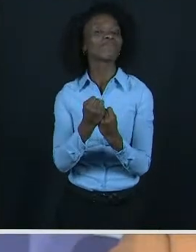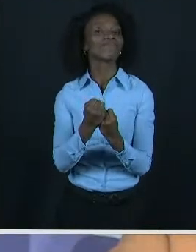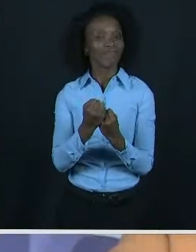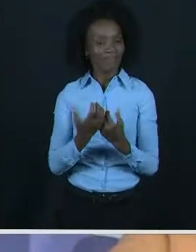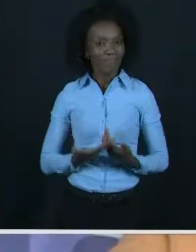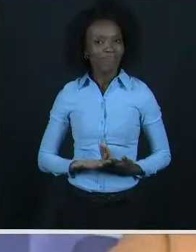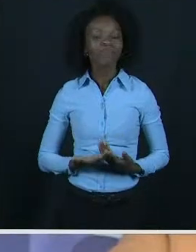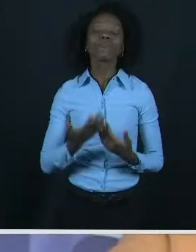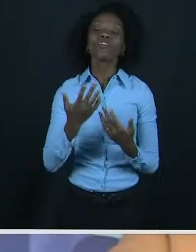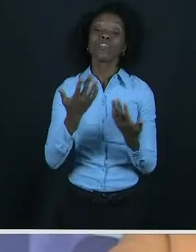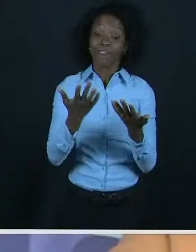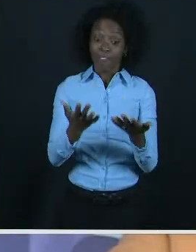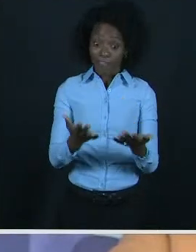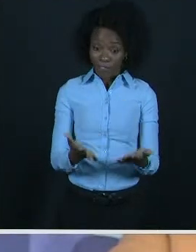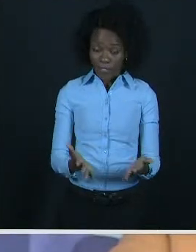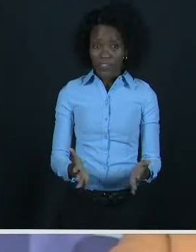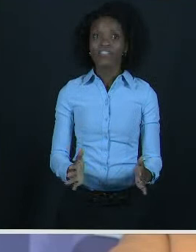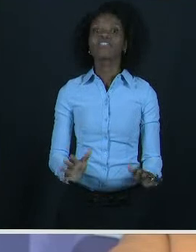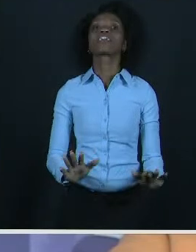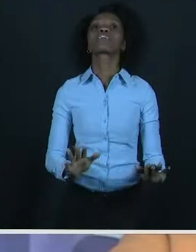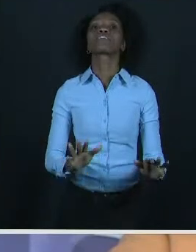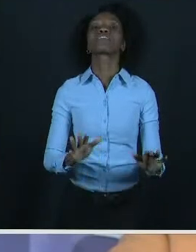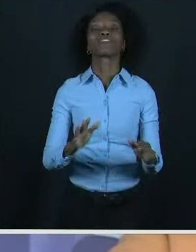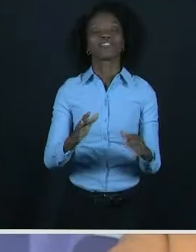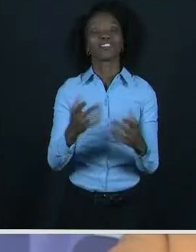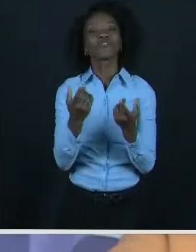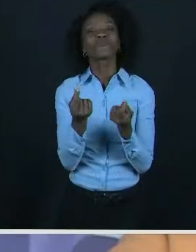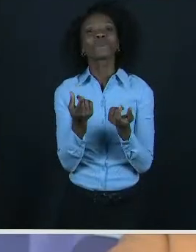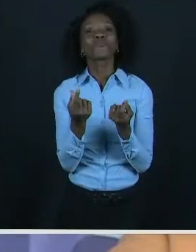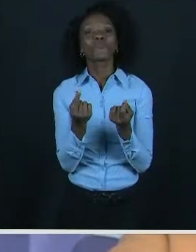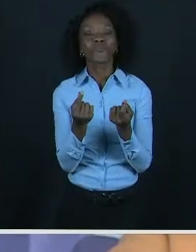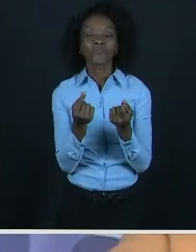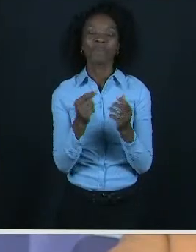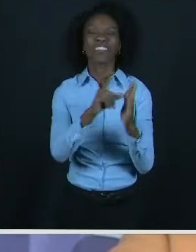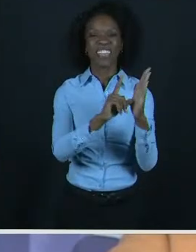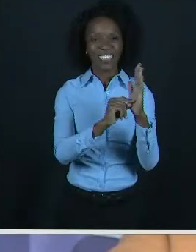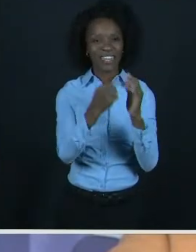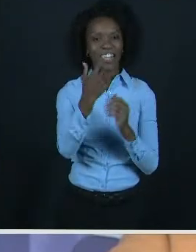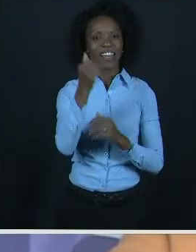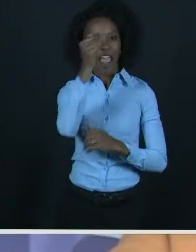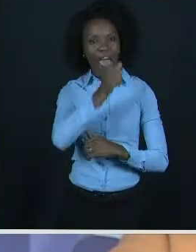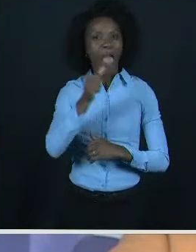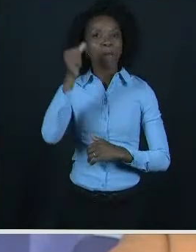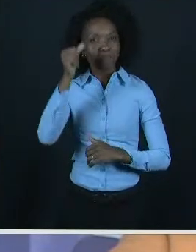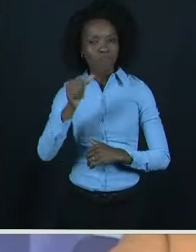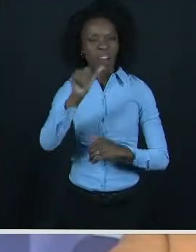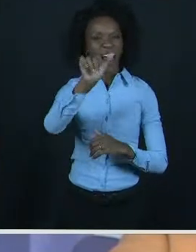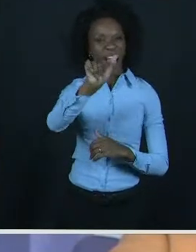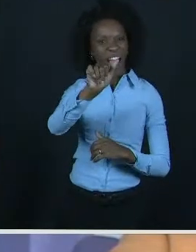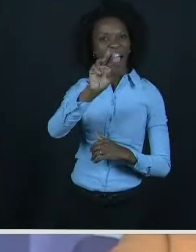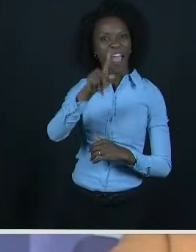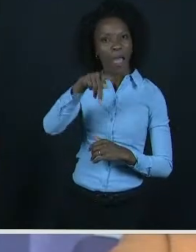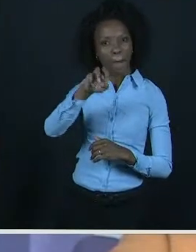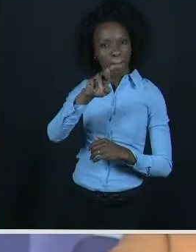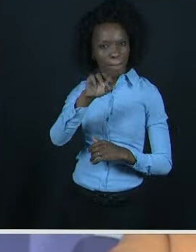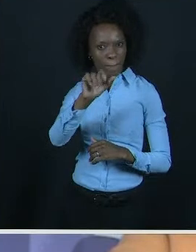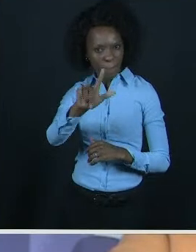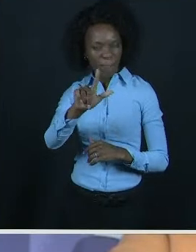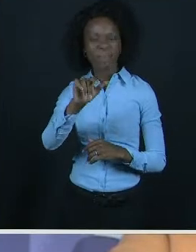This was followed by the release in April 2020 of the National Strategic